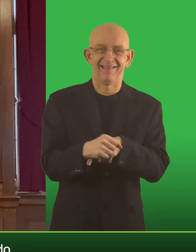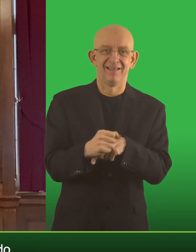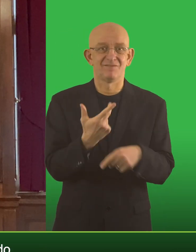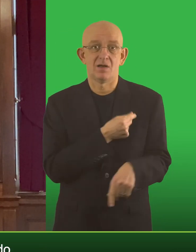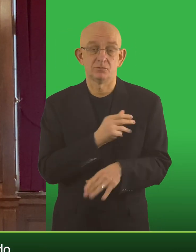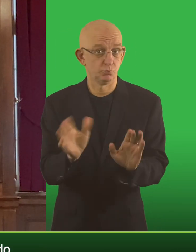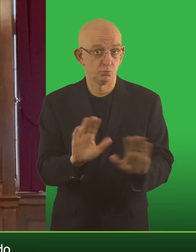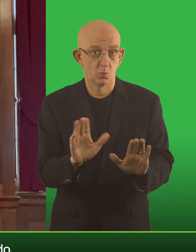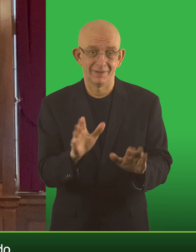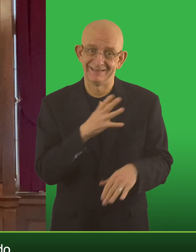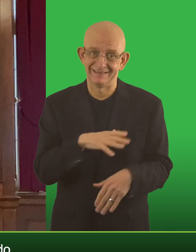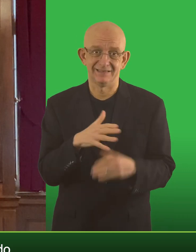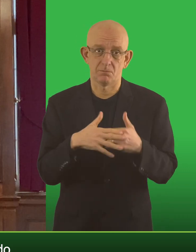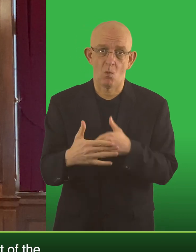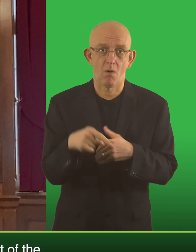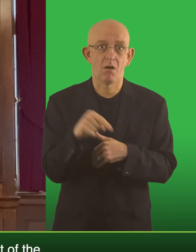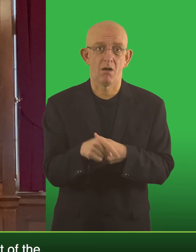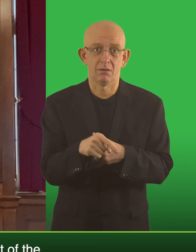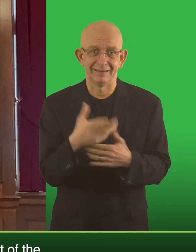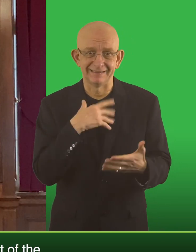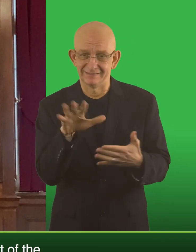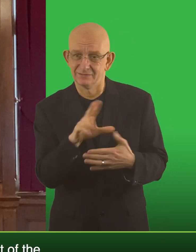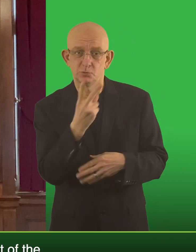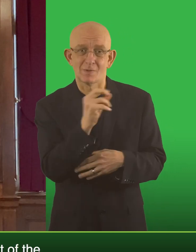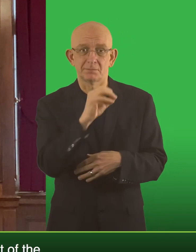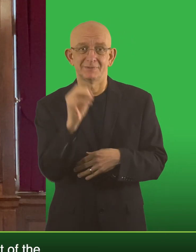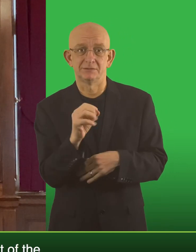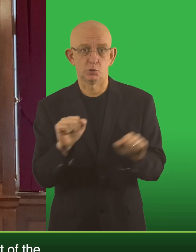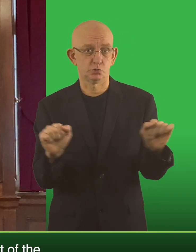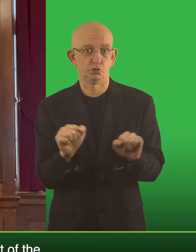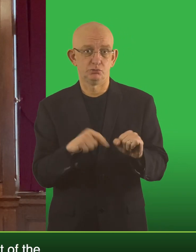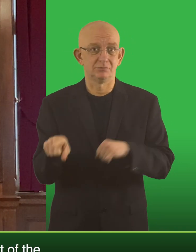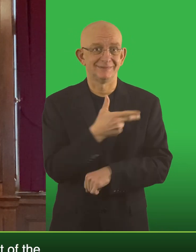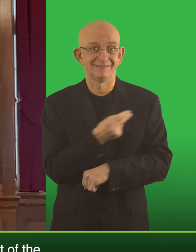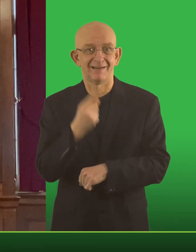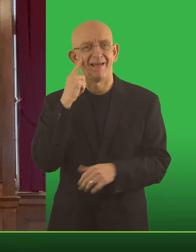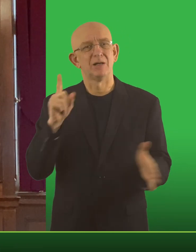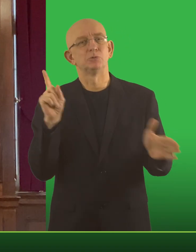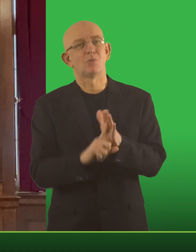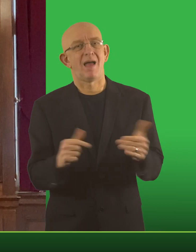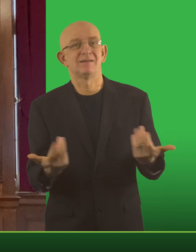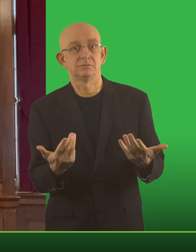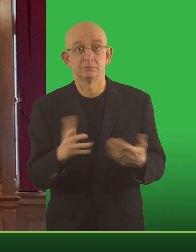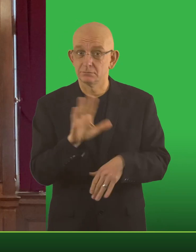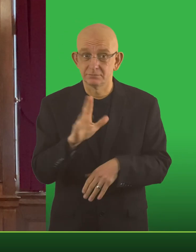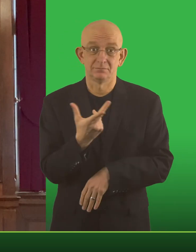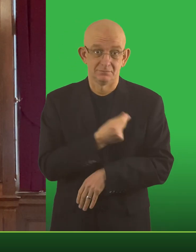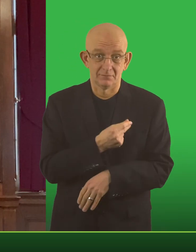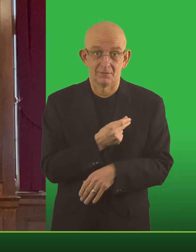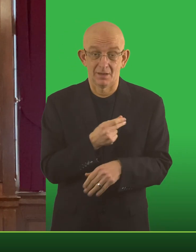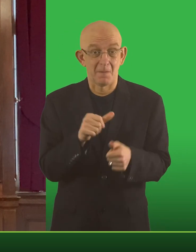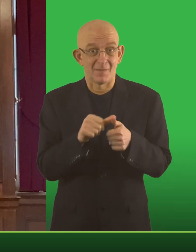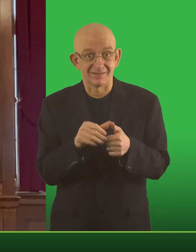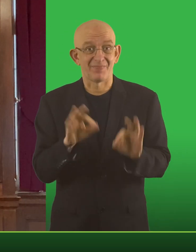There's more to do with regard to vaccination. Still 20-something% of the population haven't had any vaccine yet. It is never too late, and having some vaccine